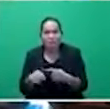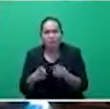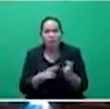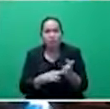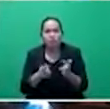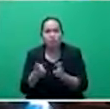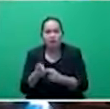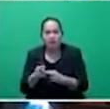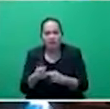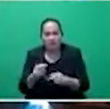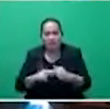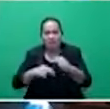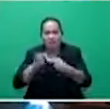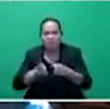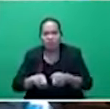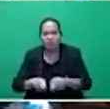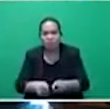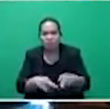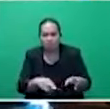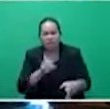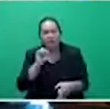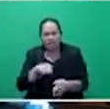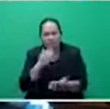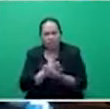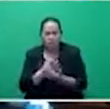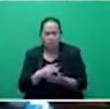roads. Yes, not everything is perfect.